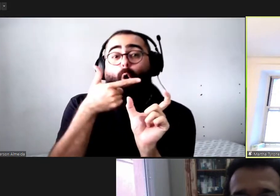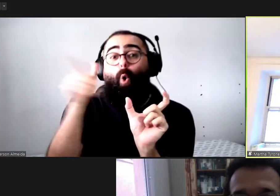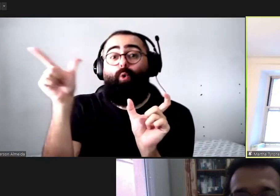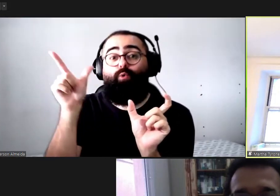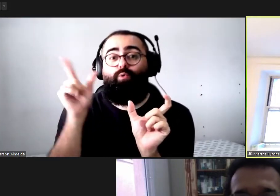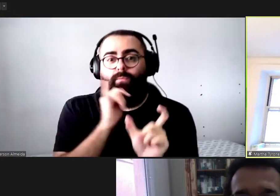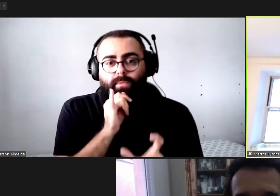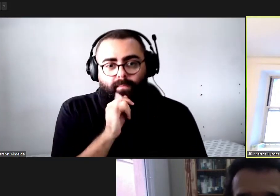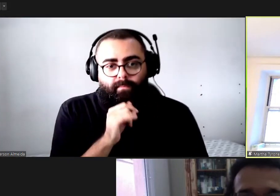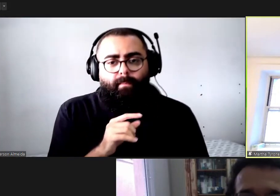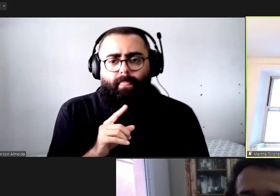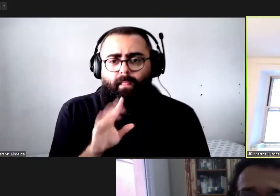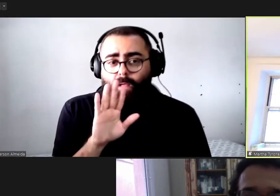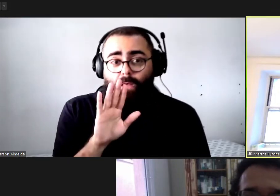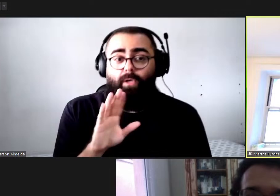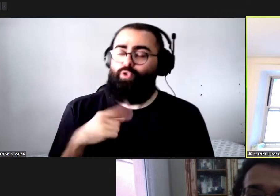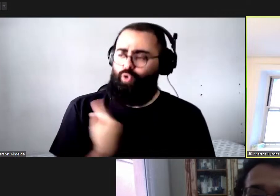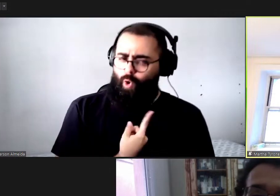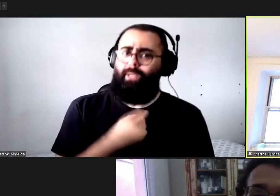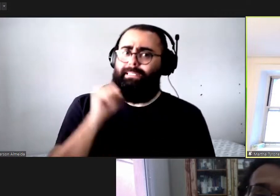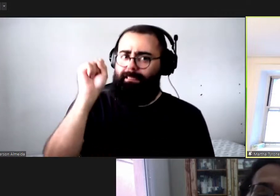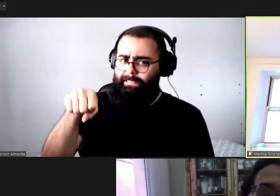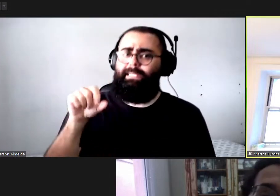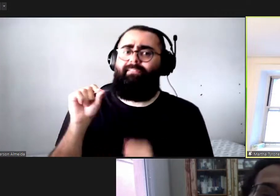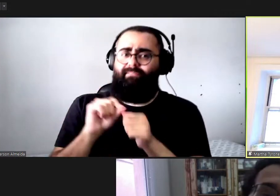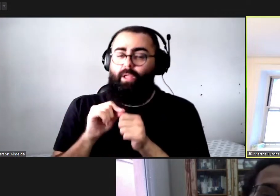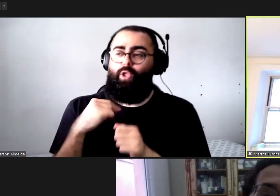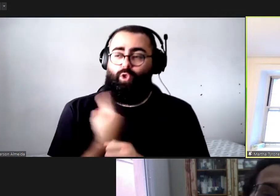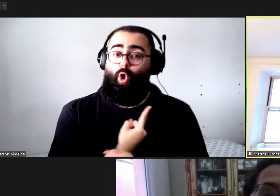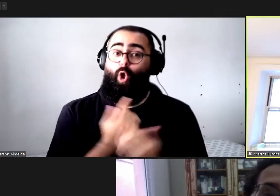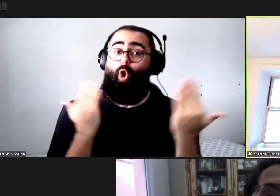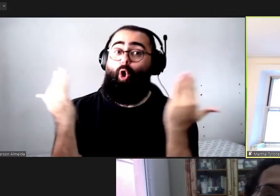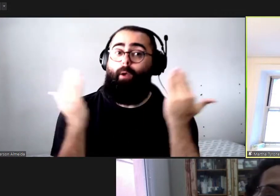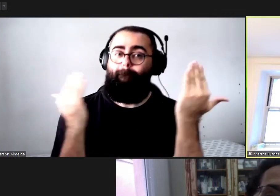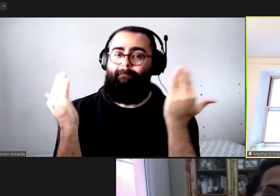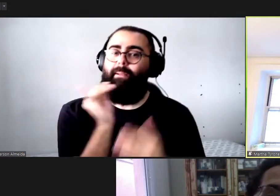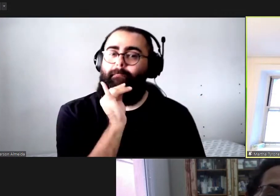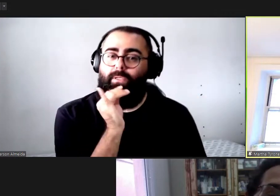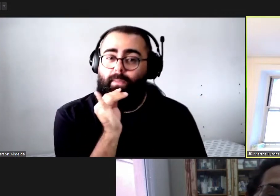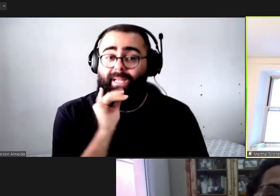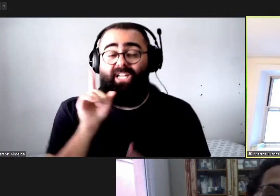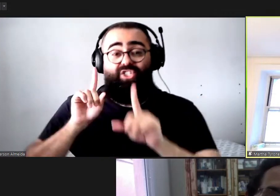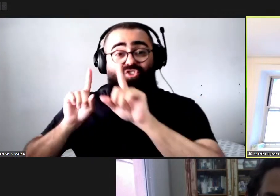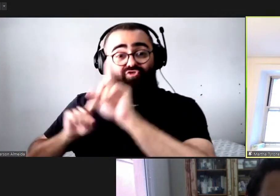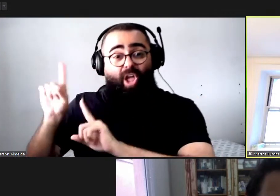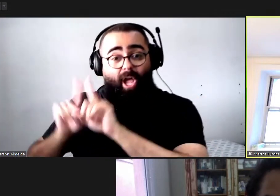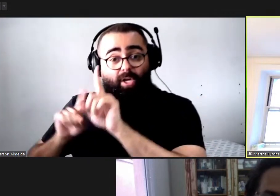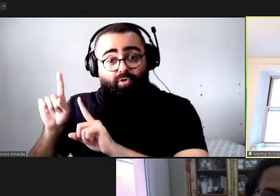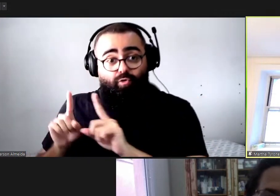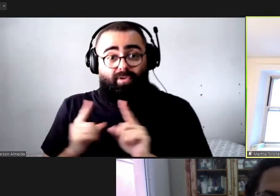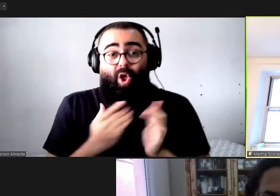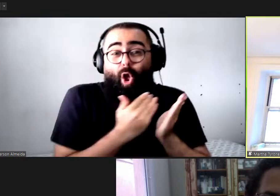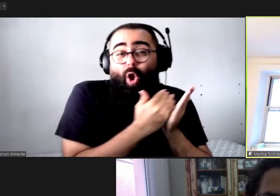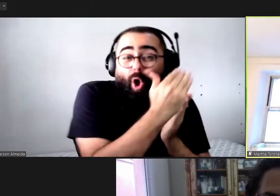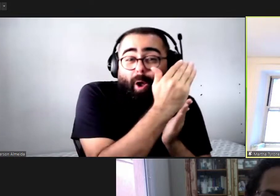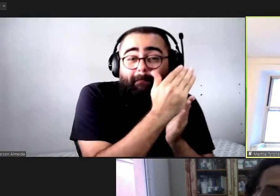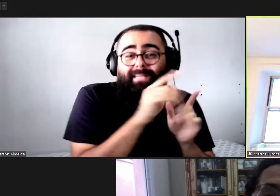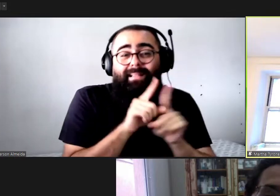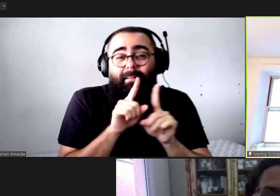We actually did. Yes. We did a comparison of the gesture onset and the gesture